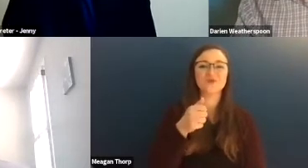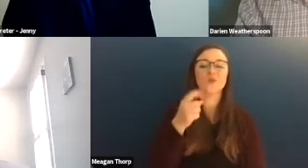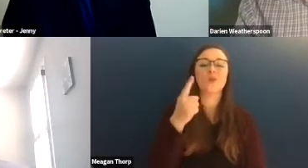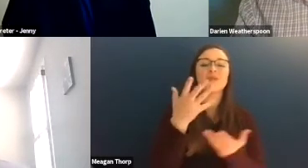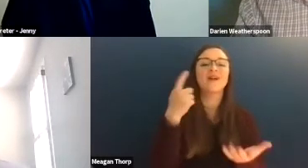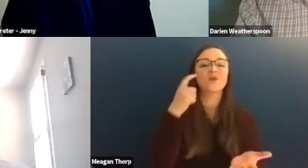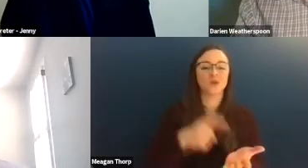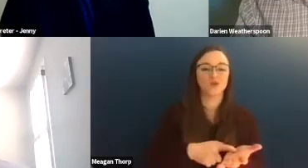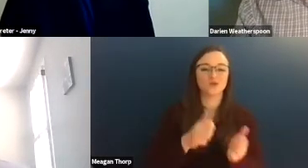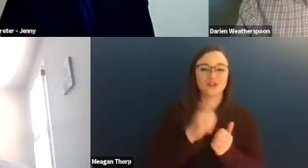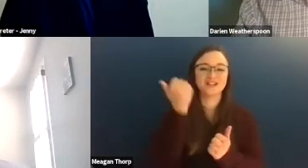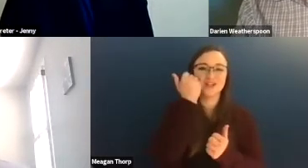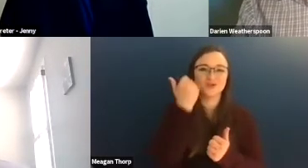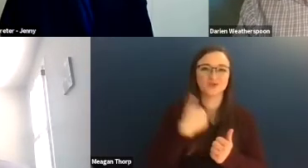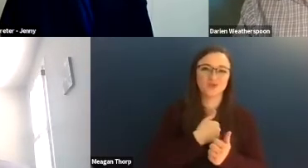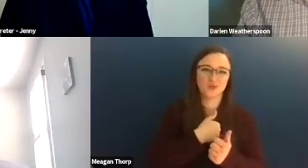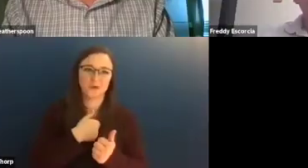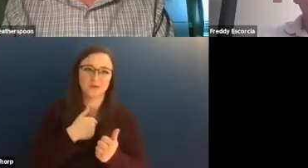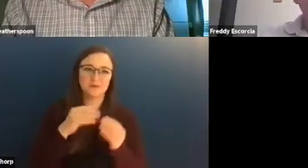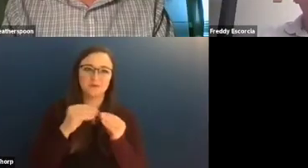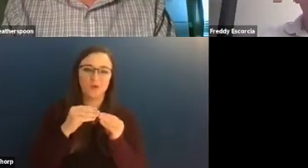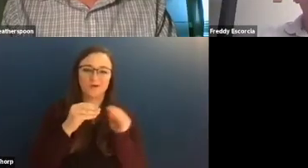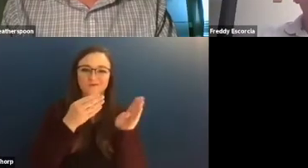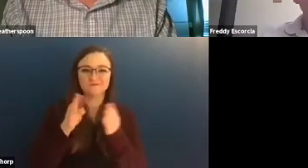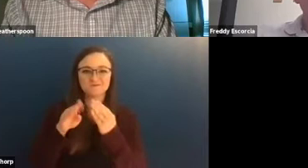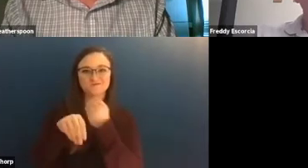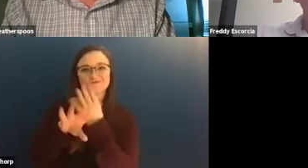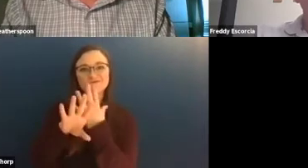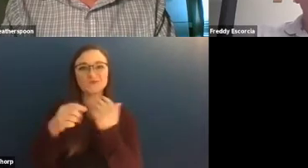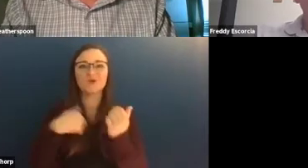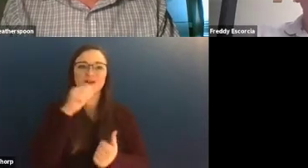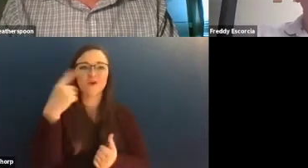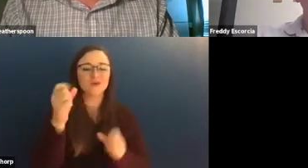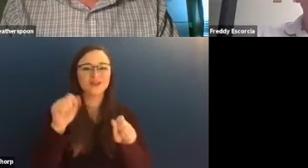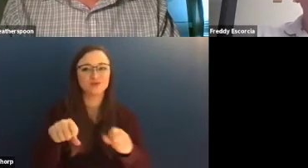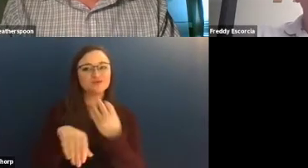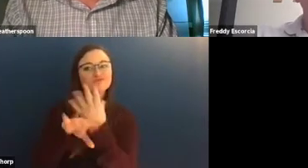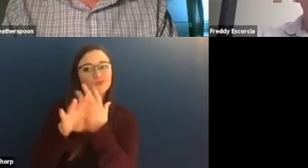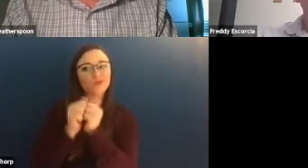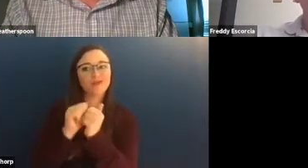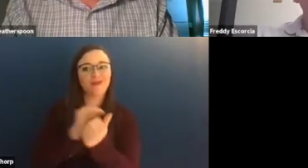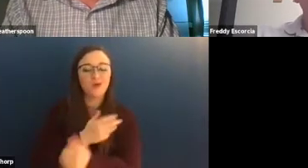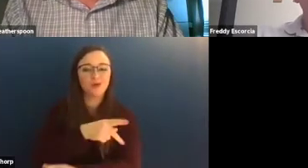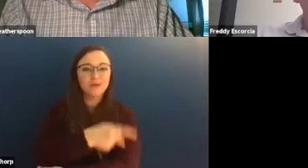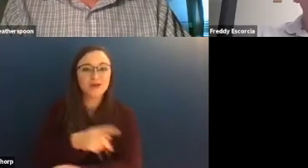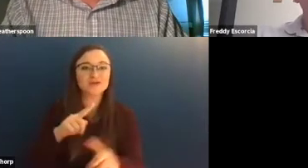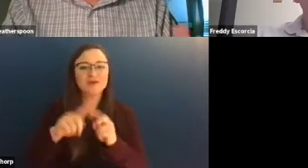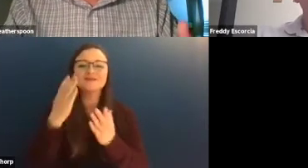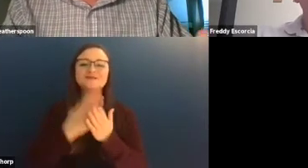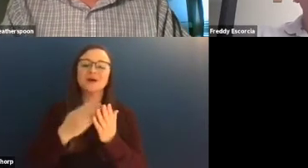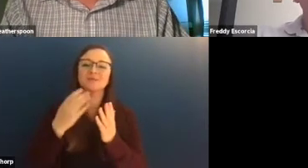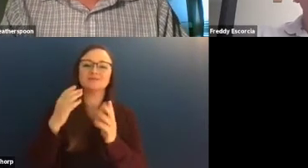So we're not always able to use it, but in certain cases where we can communicate with patients